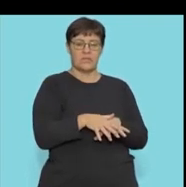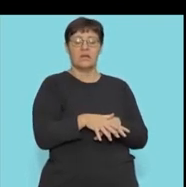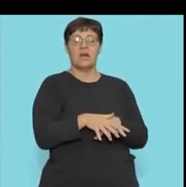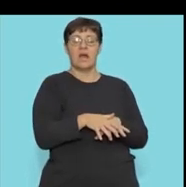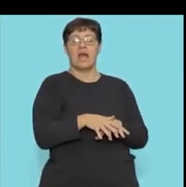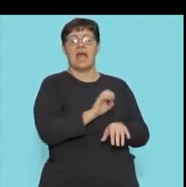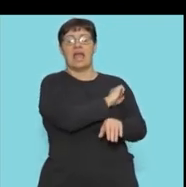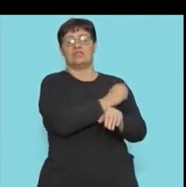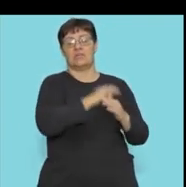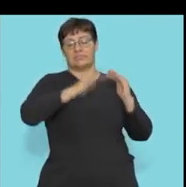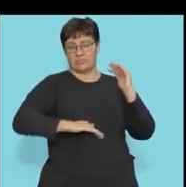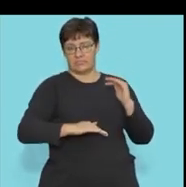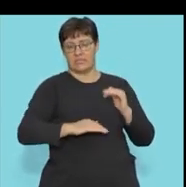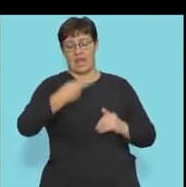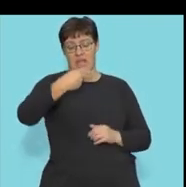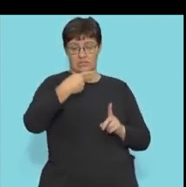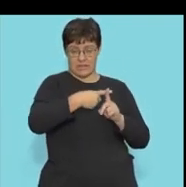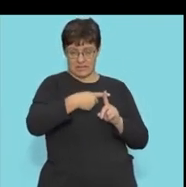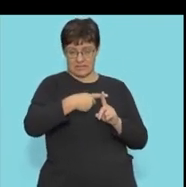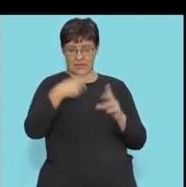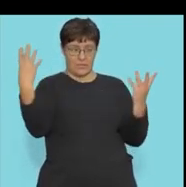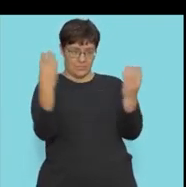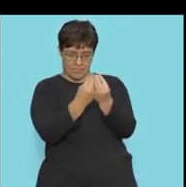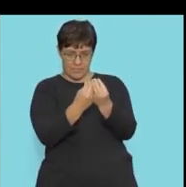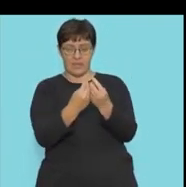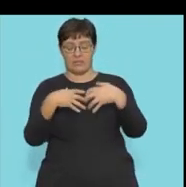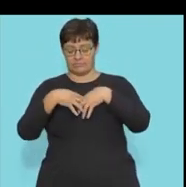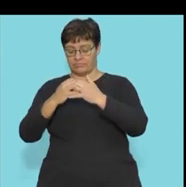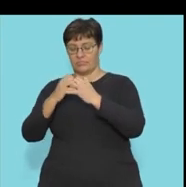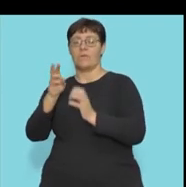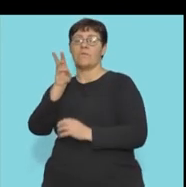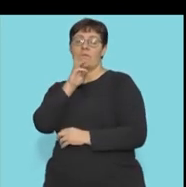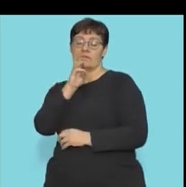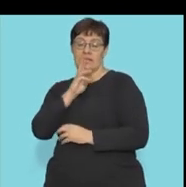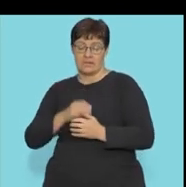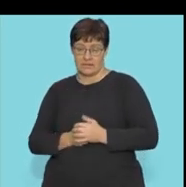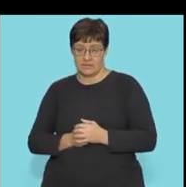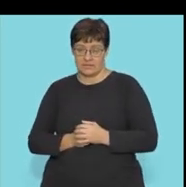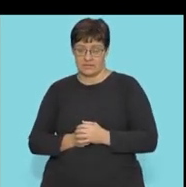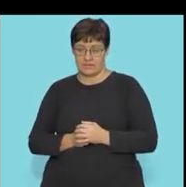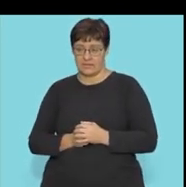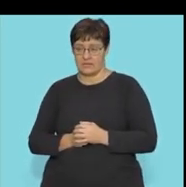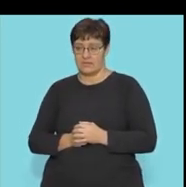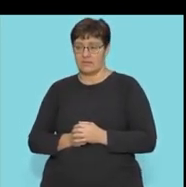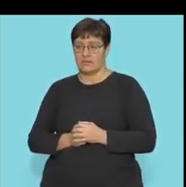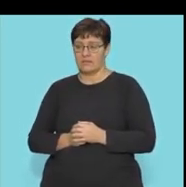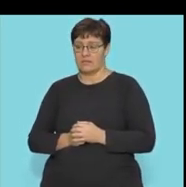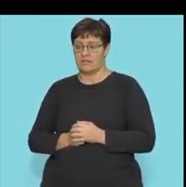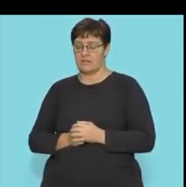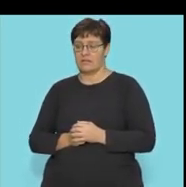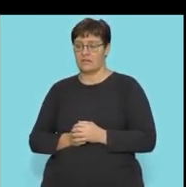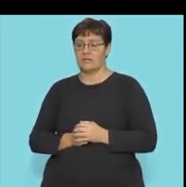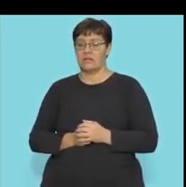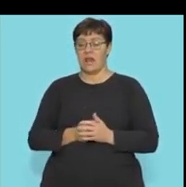de-energized hydrogens to form what we refer to as water. So the hydrogen atoms